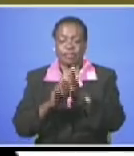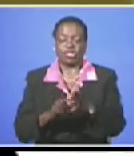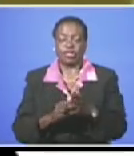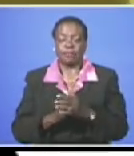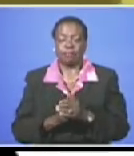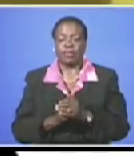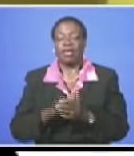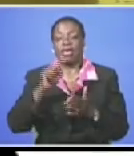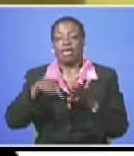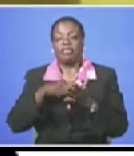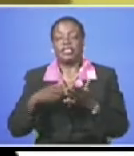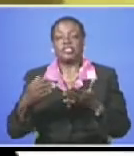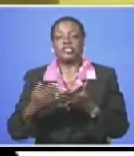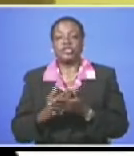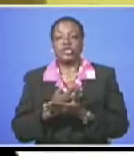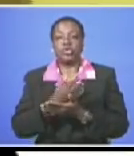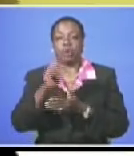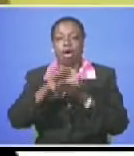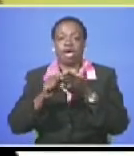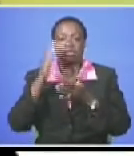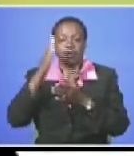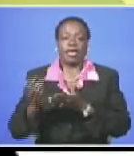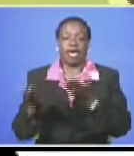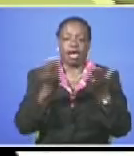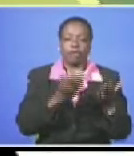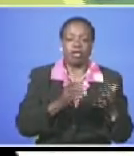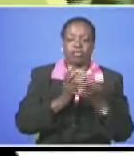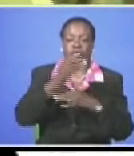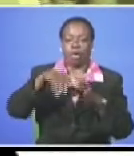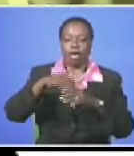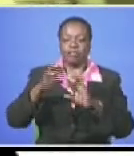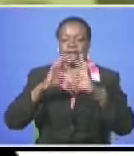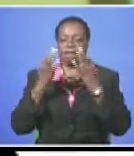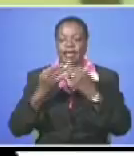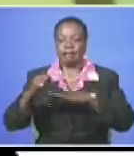of art will be carried throughout the Family Islands. Kelsey Johnson, ZNS Network News.